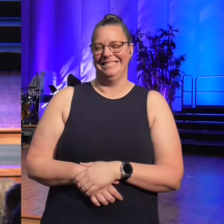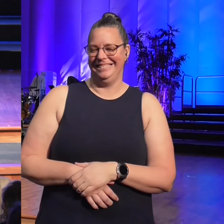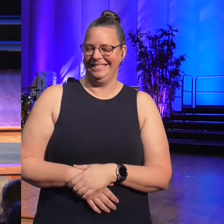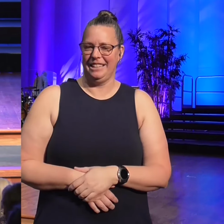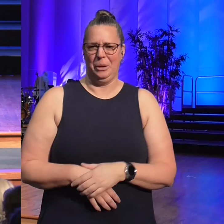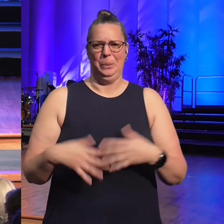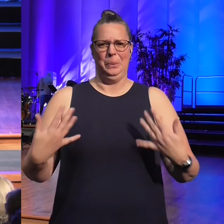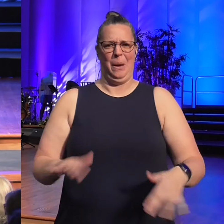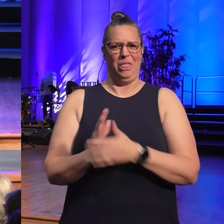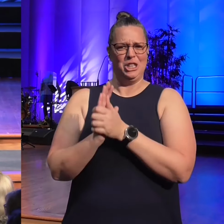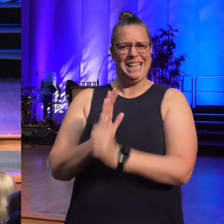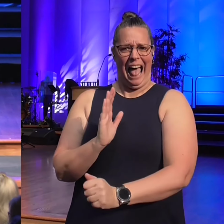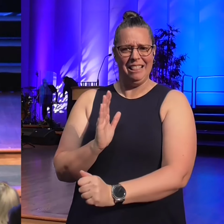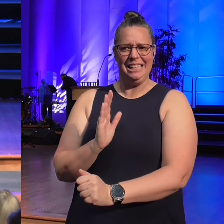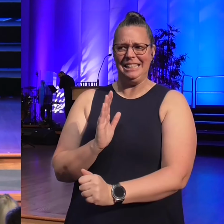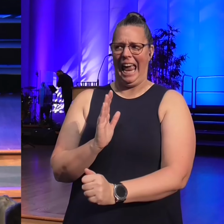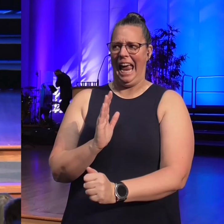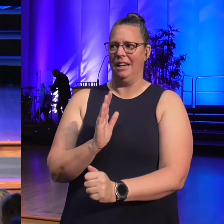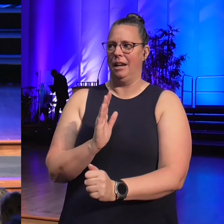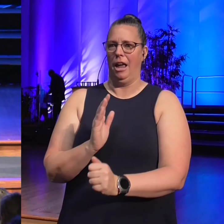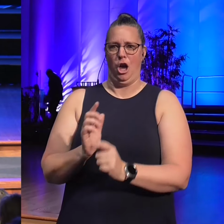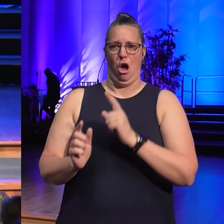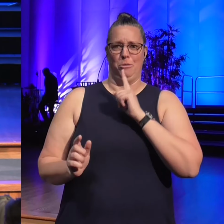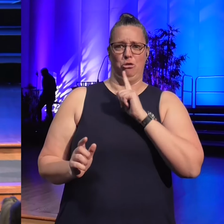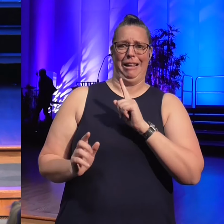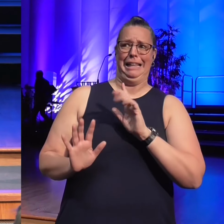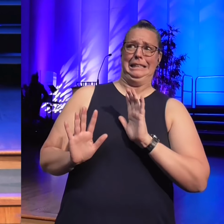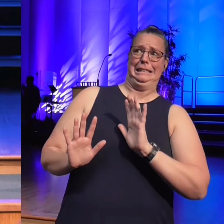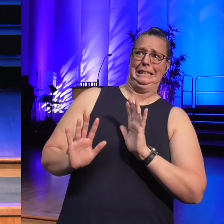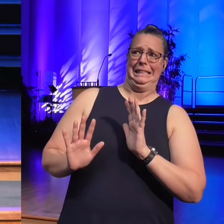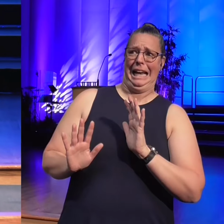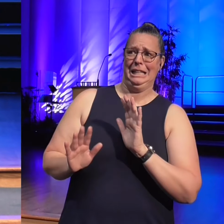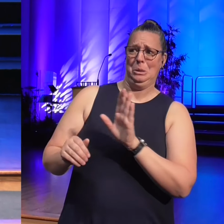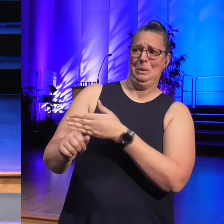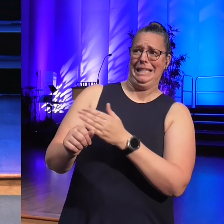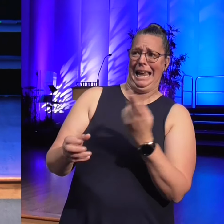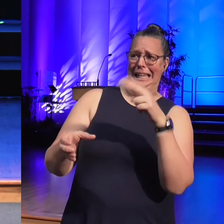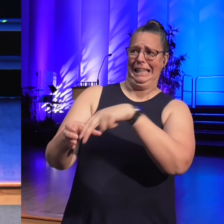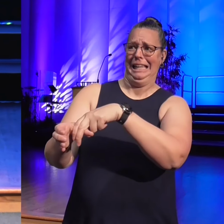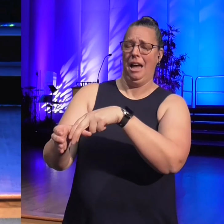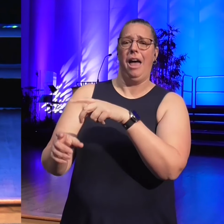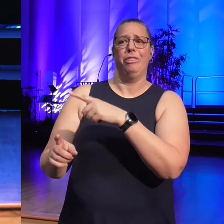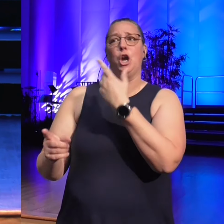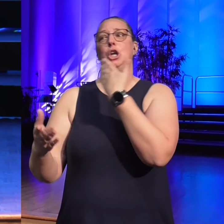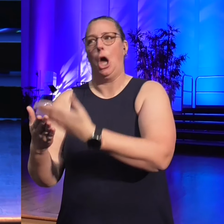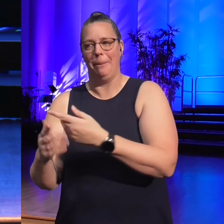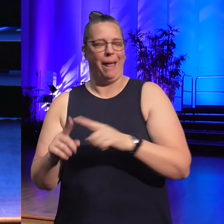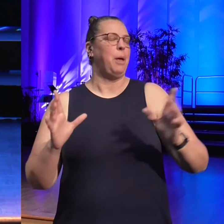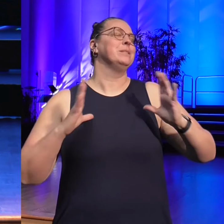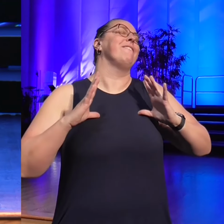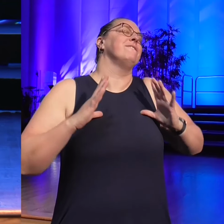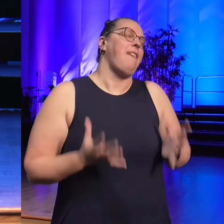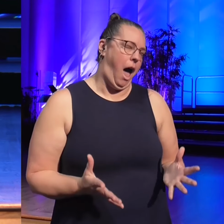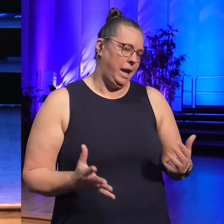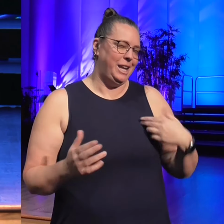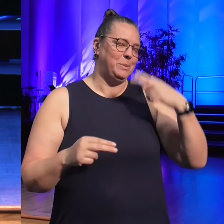They're so talented. It's like I was intimidated to sing with them because they're so good, but it was fun. It was a lot of